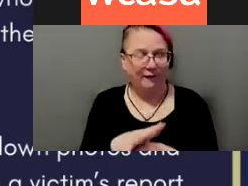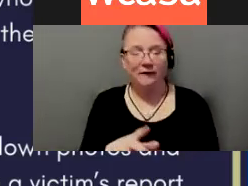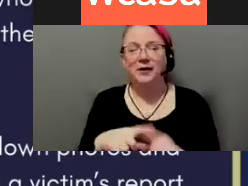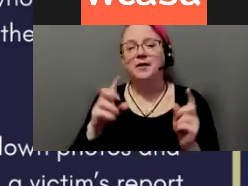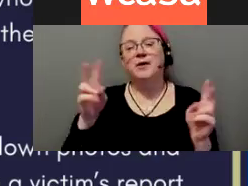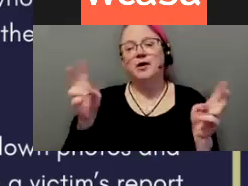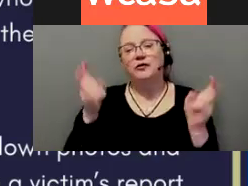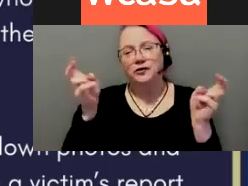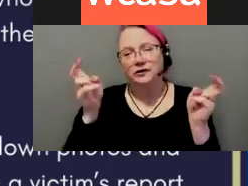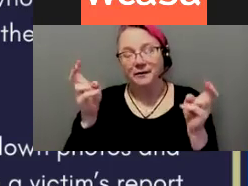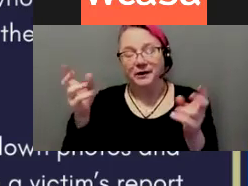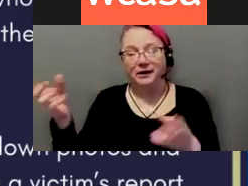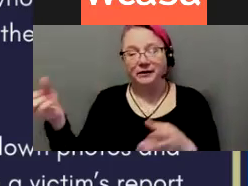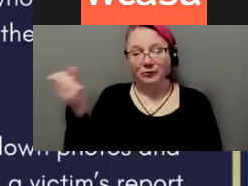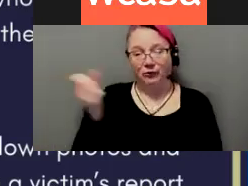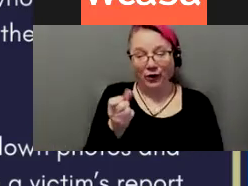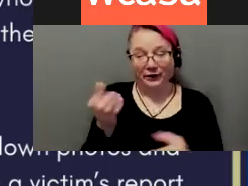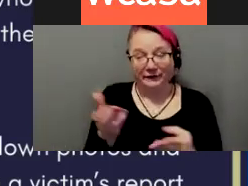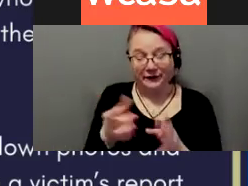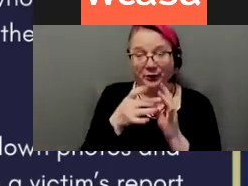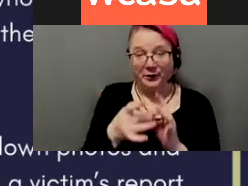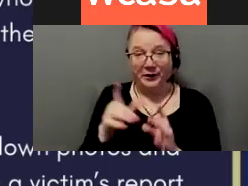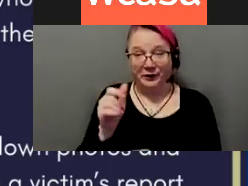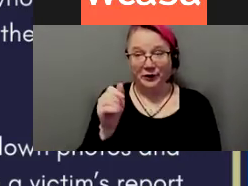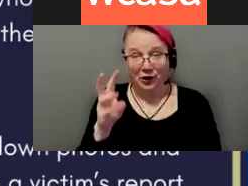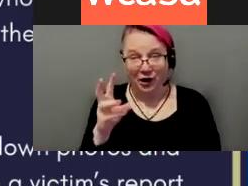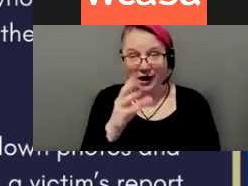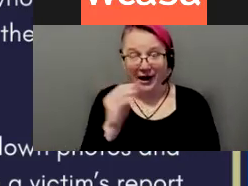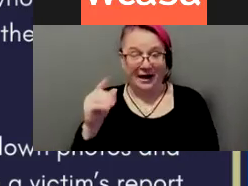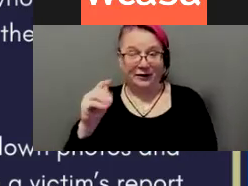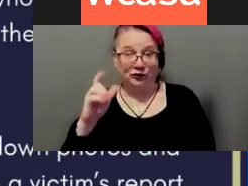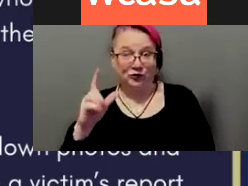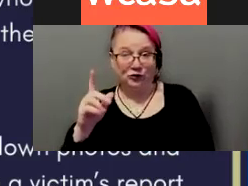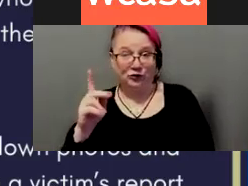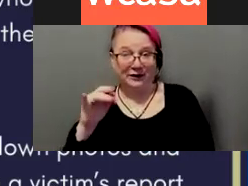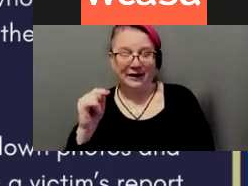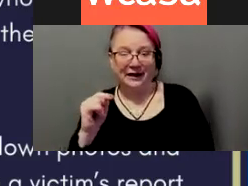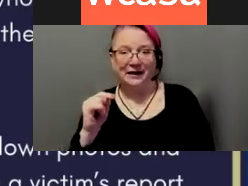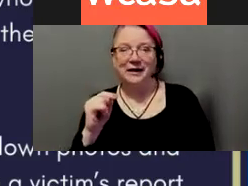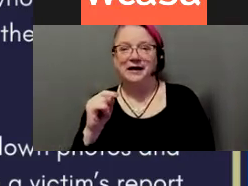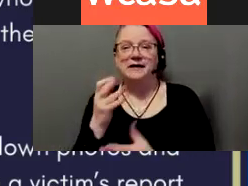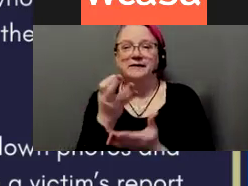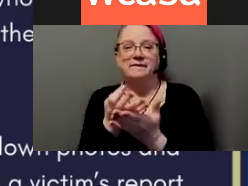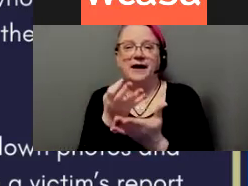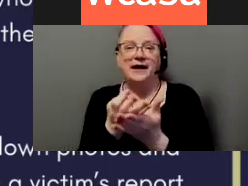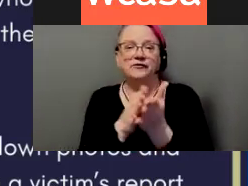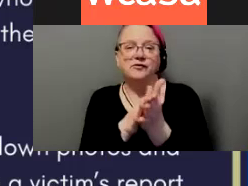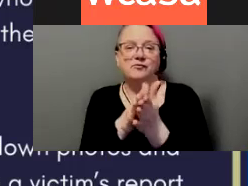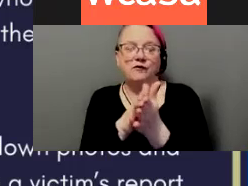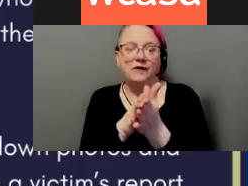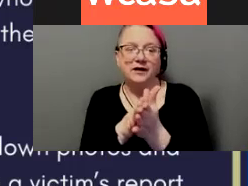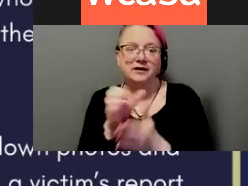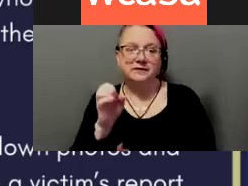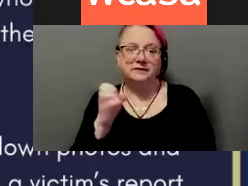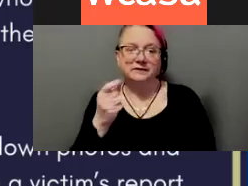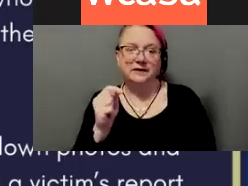topic that brought us here, as far as this law and this toolkit, is financially motivated sextortion. Many of the